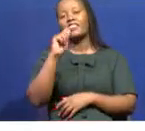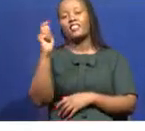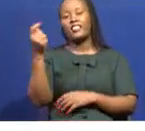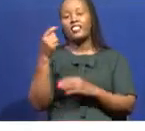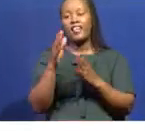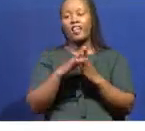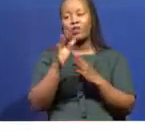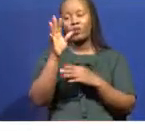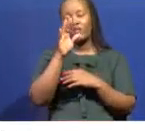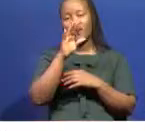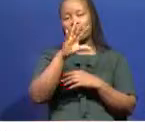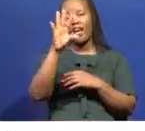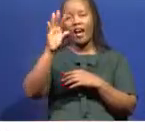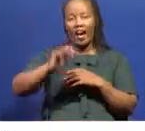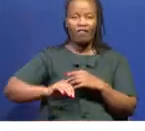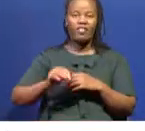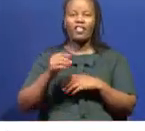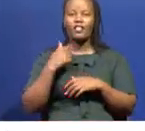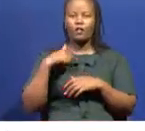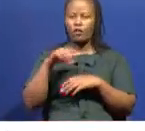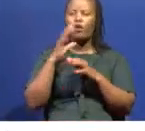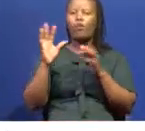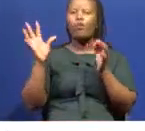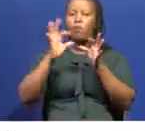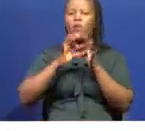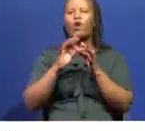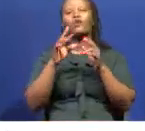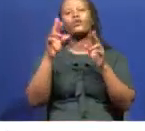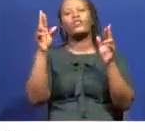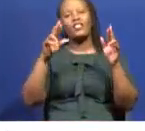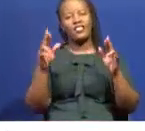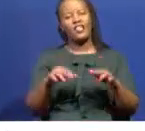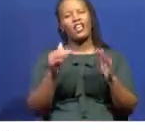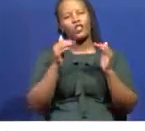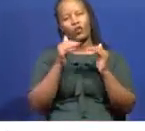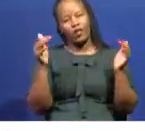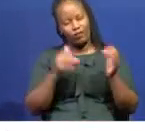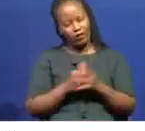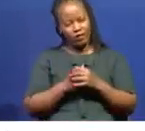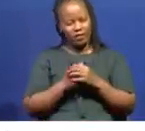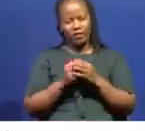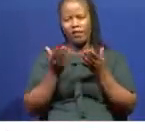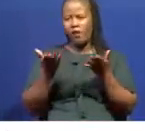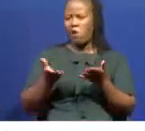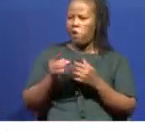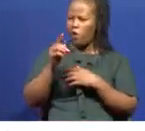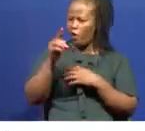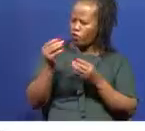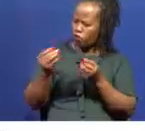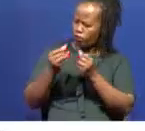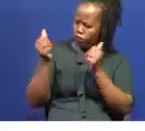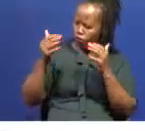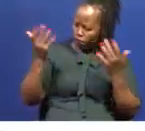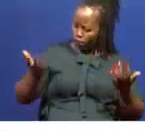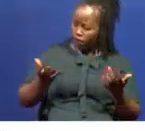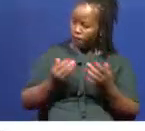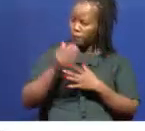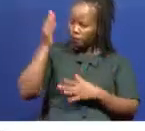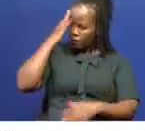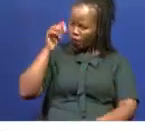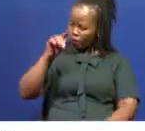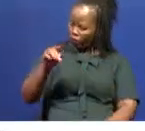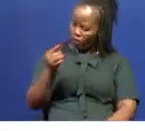we colored black girls, we belong out there in the big stage as well. Sure. Yes. And now how do you handle that, finding yourself that you're the only one